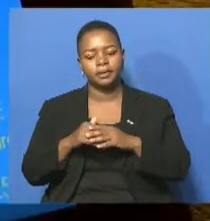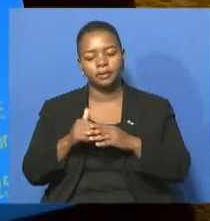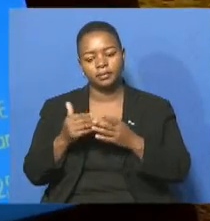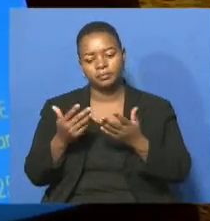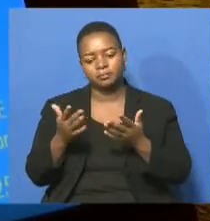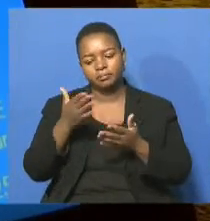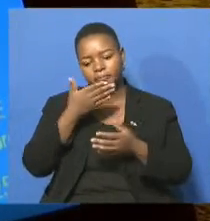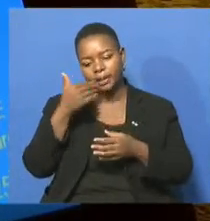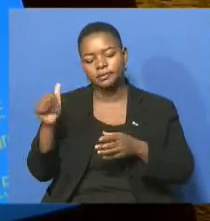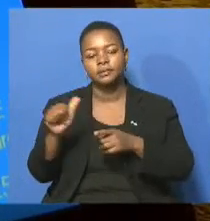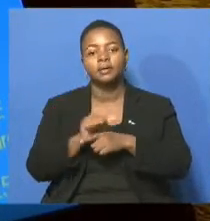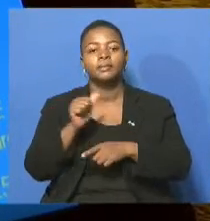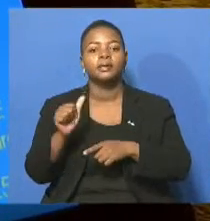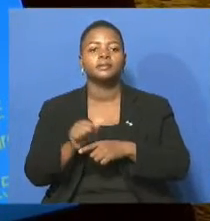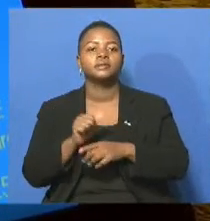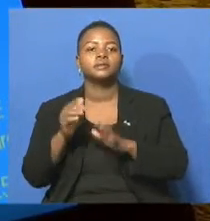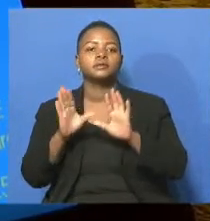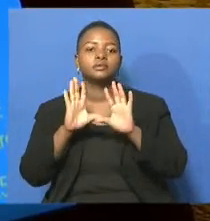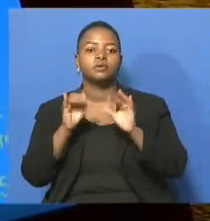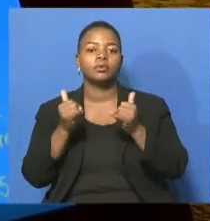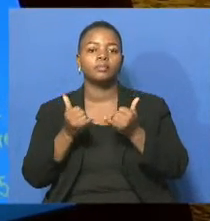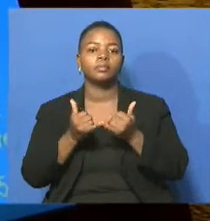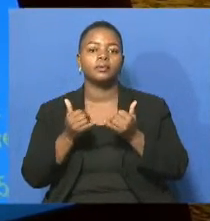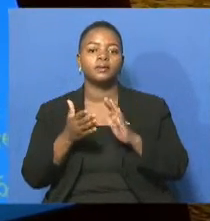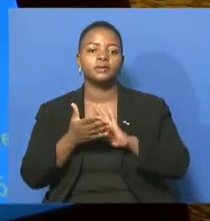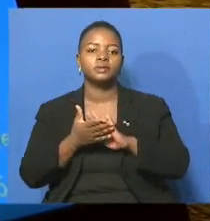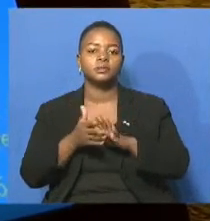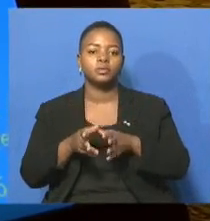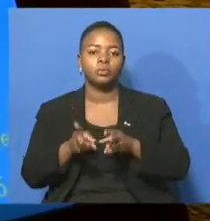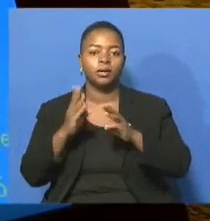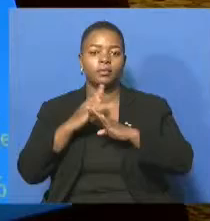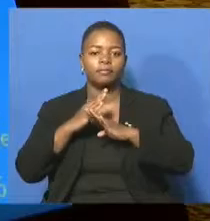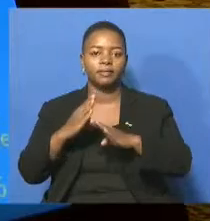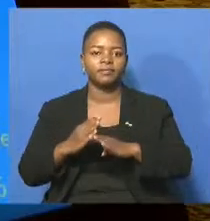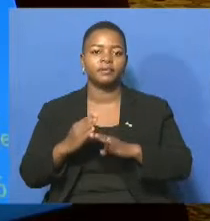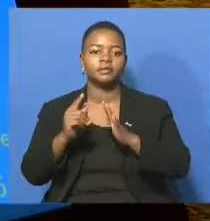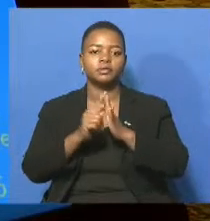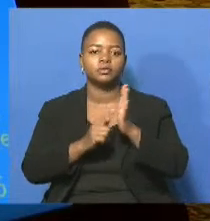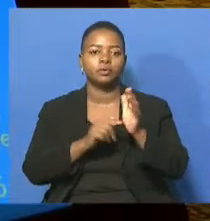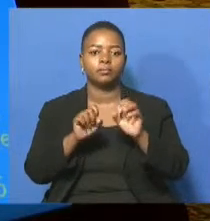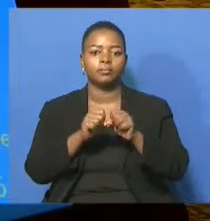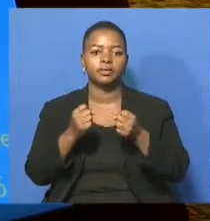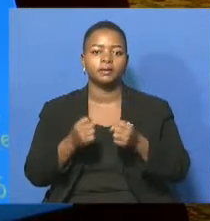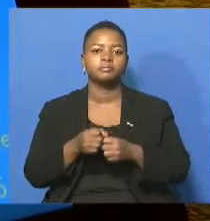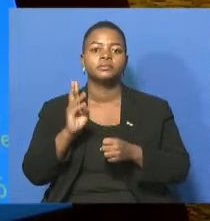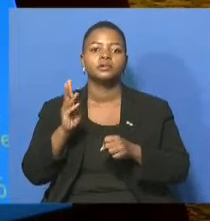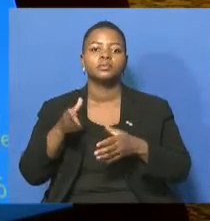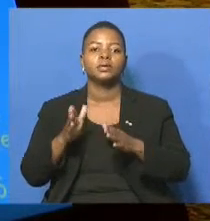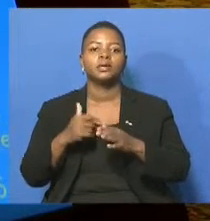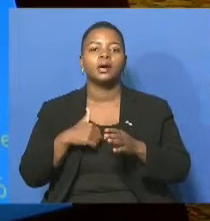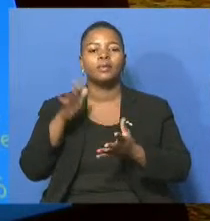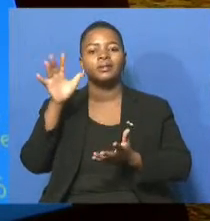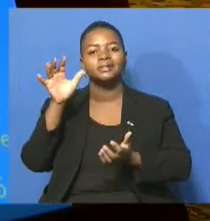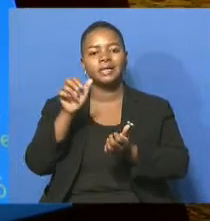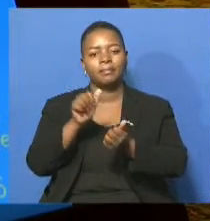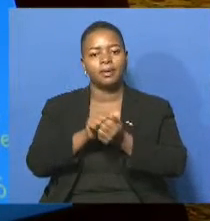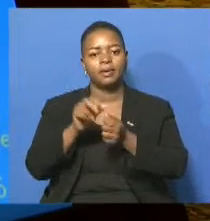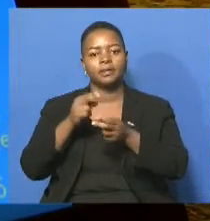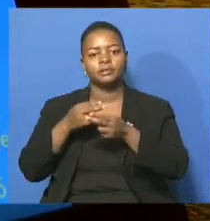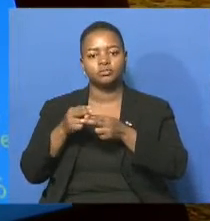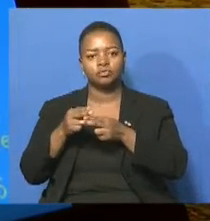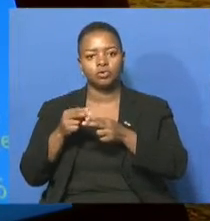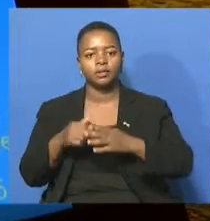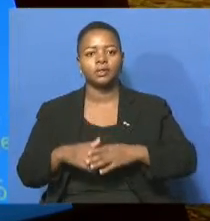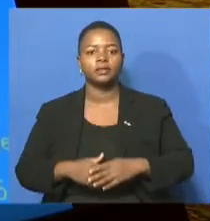best practices on community policing to combat crime. So you will allow me, I'm going to summarize a lot